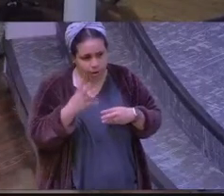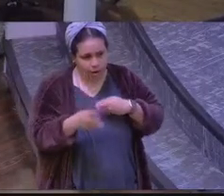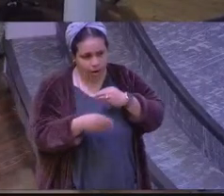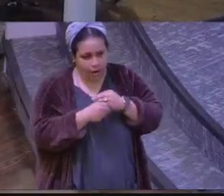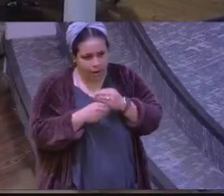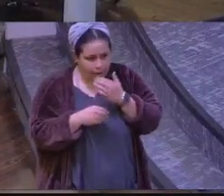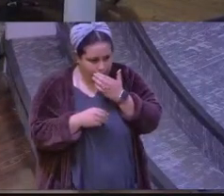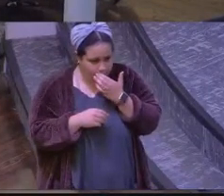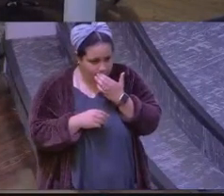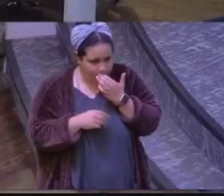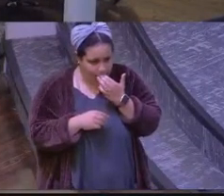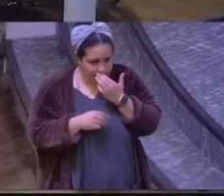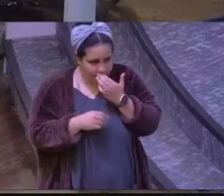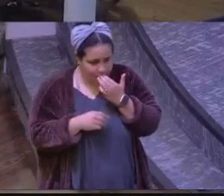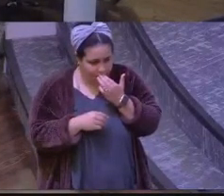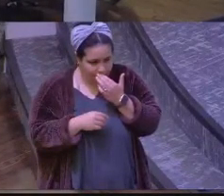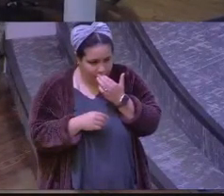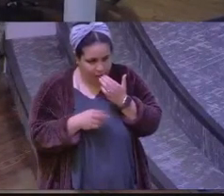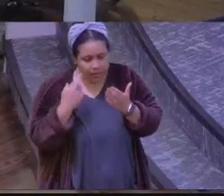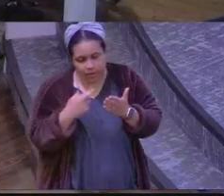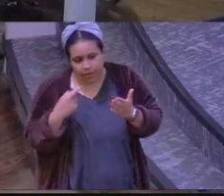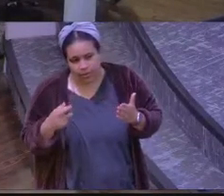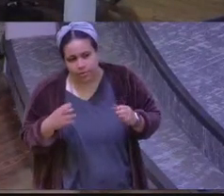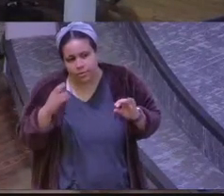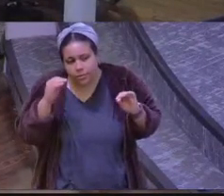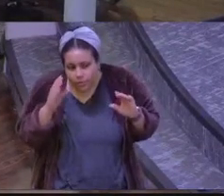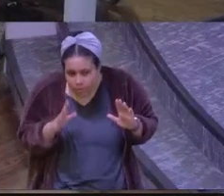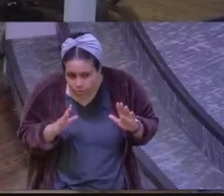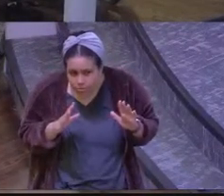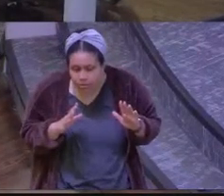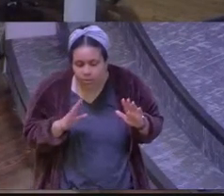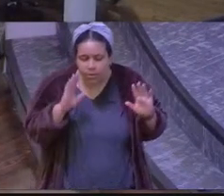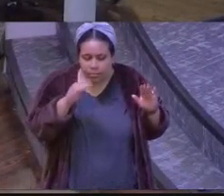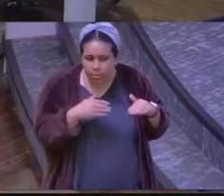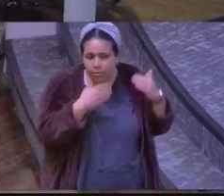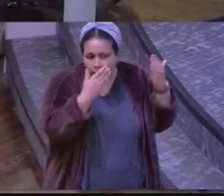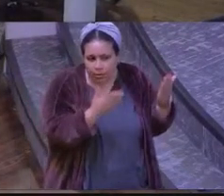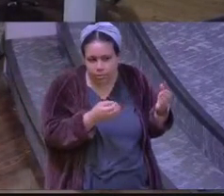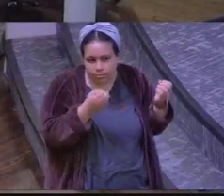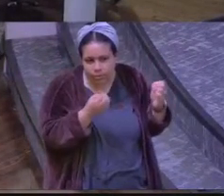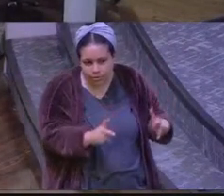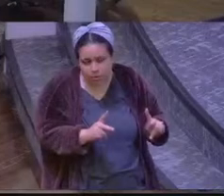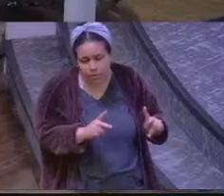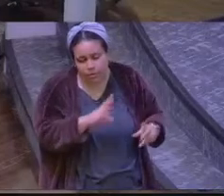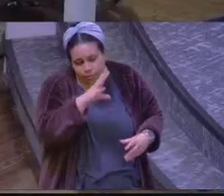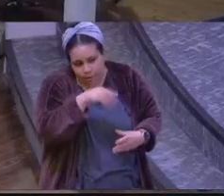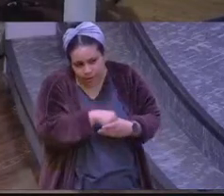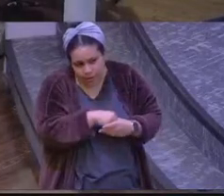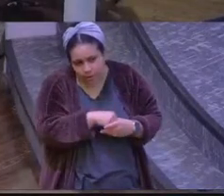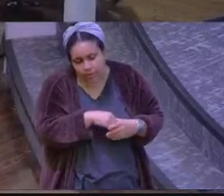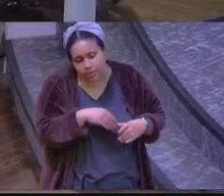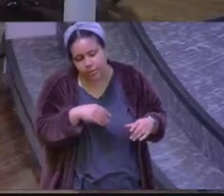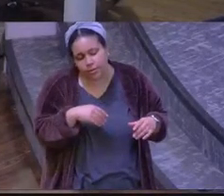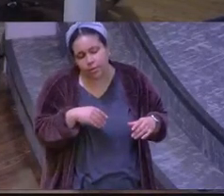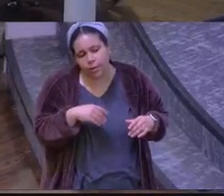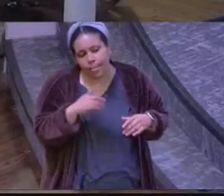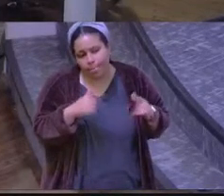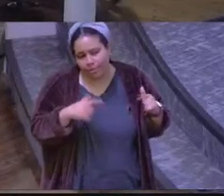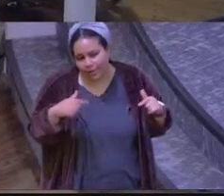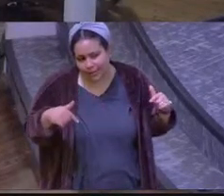a resource teacher who would provide them with opportunities to engage in